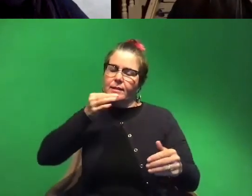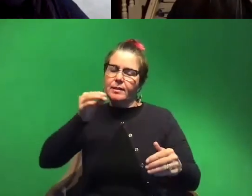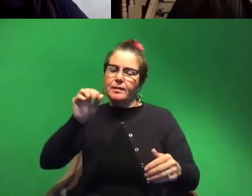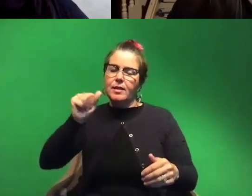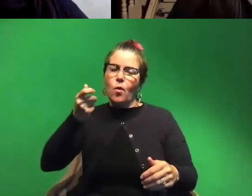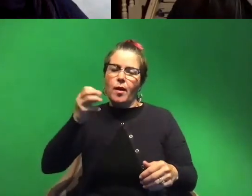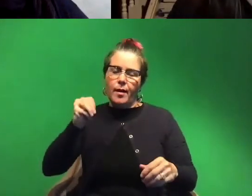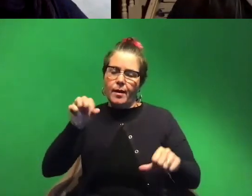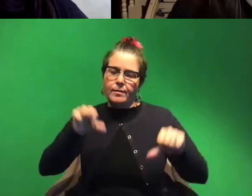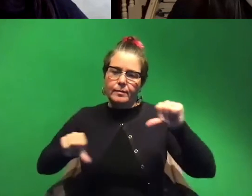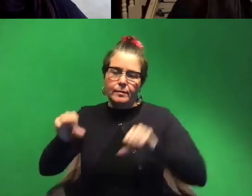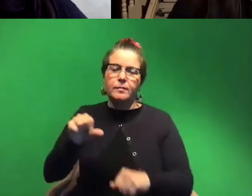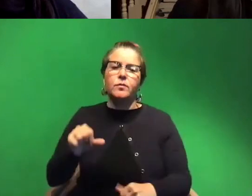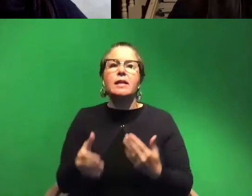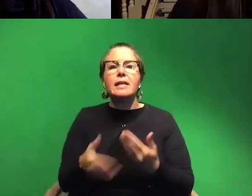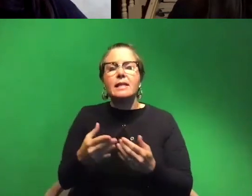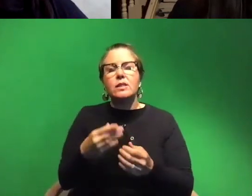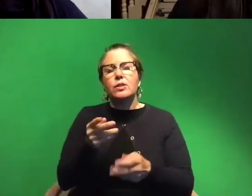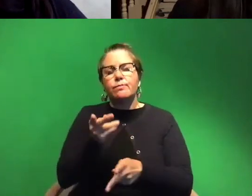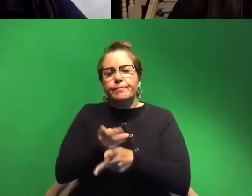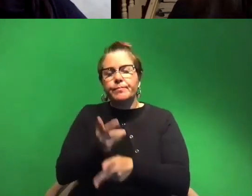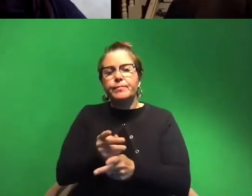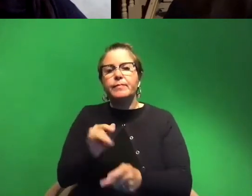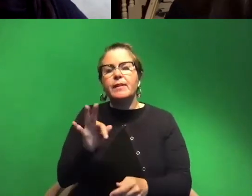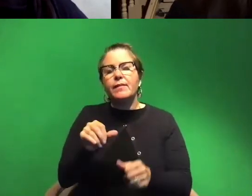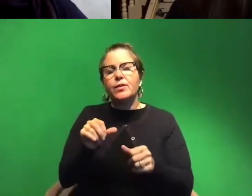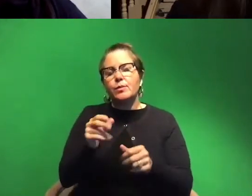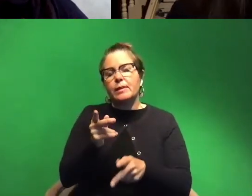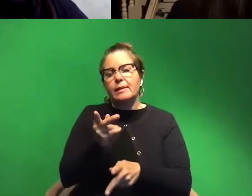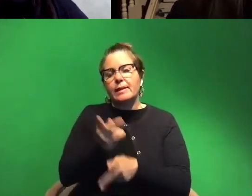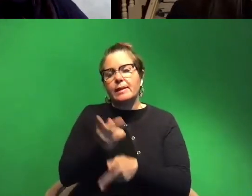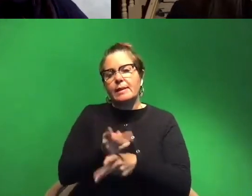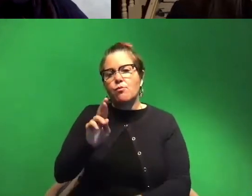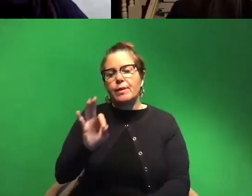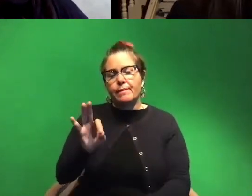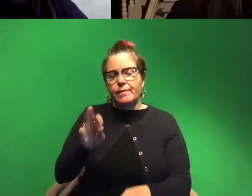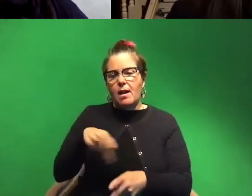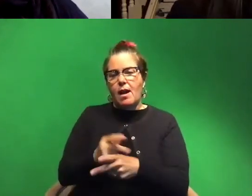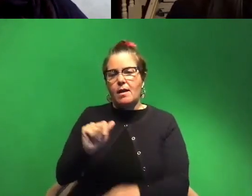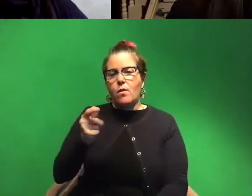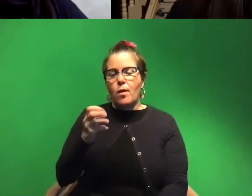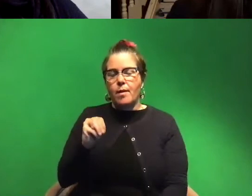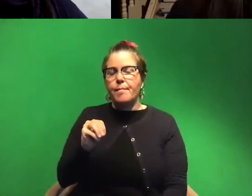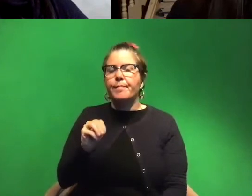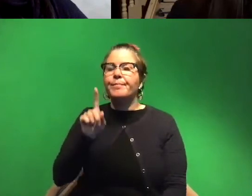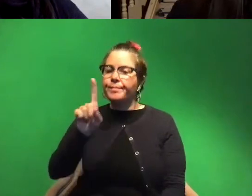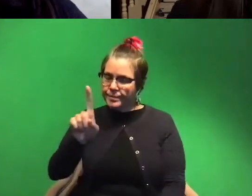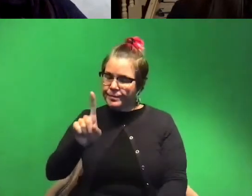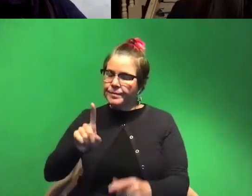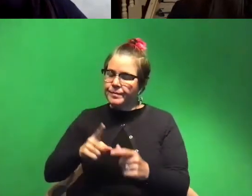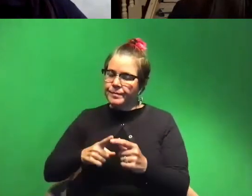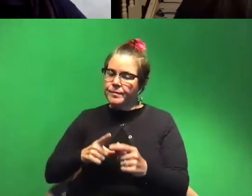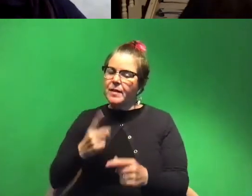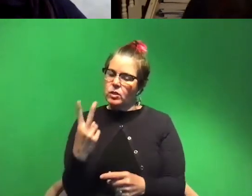easy to keep an aquarium if you're used to keeping a reef aquarium. However, the one caveat with cuttlefish, there's